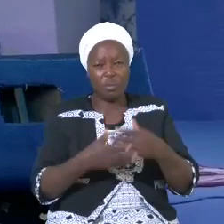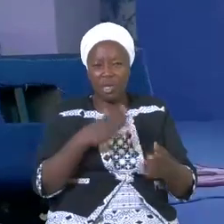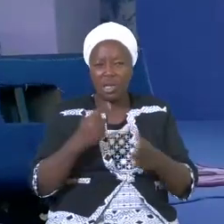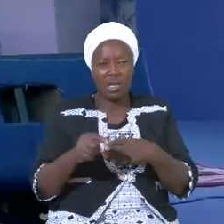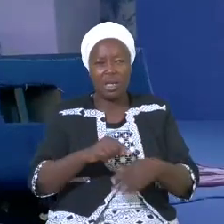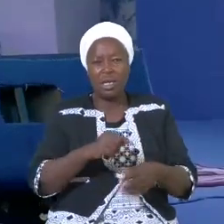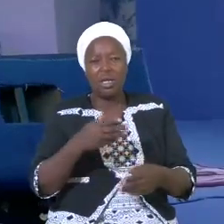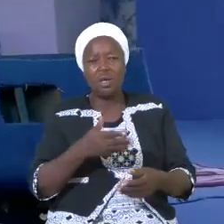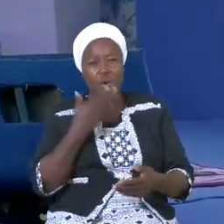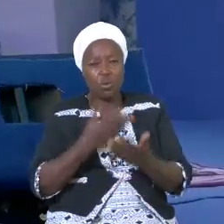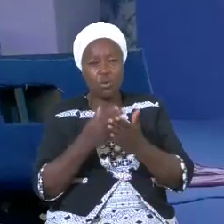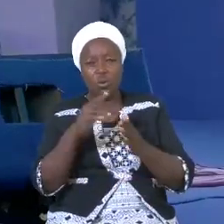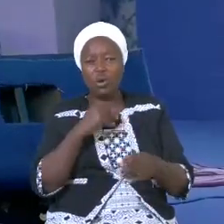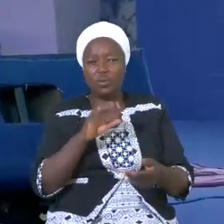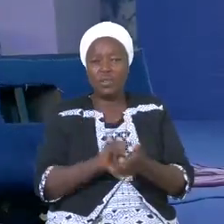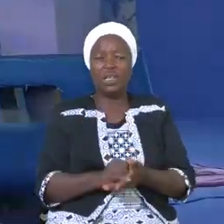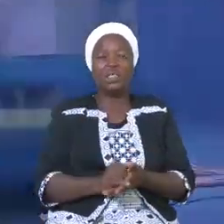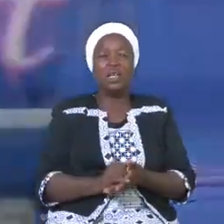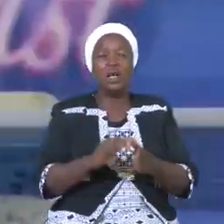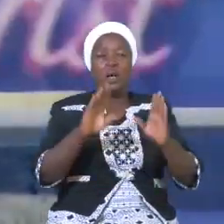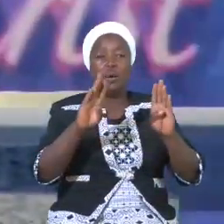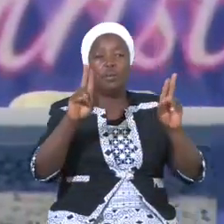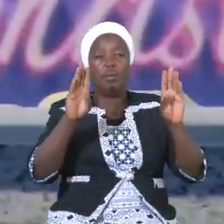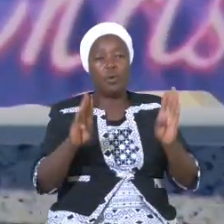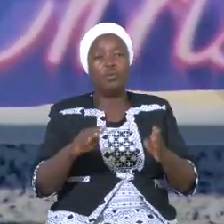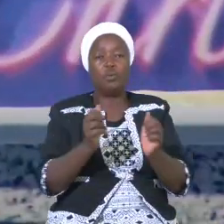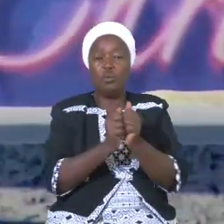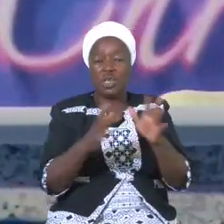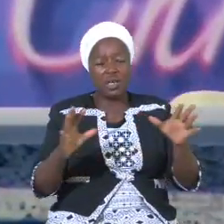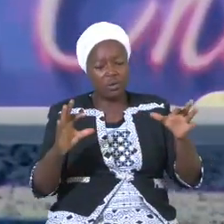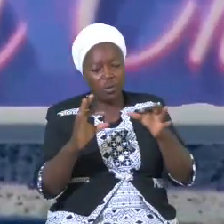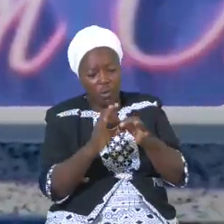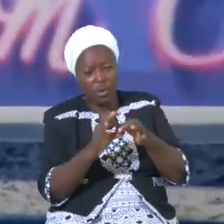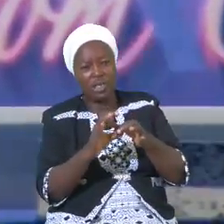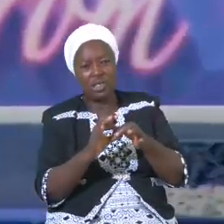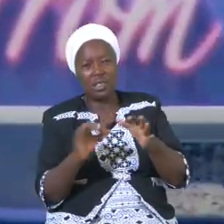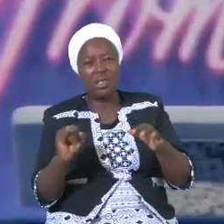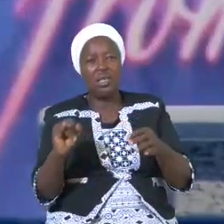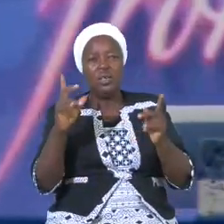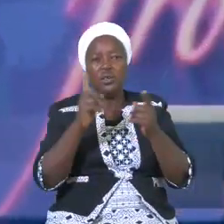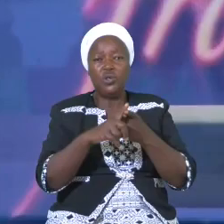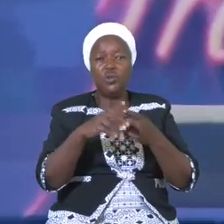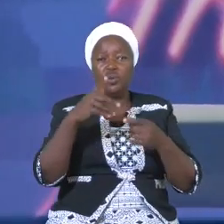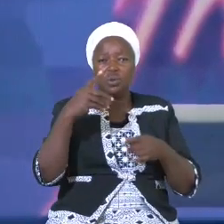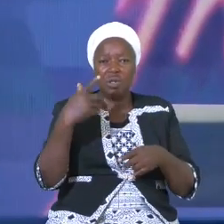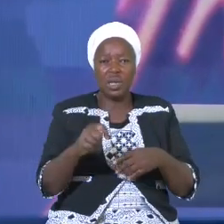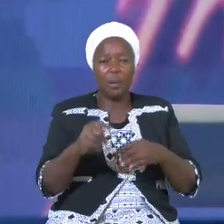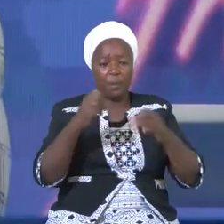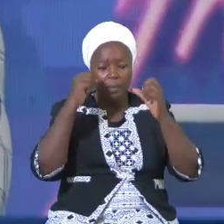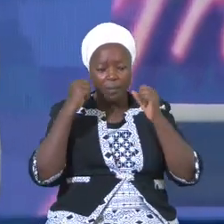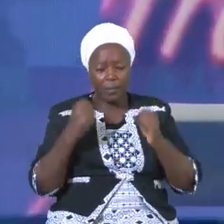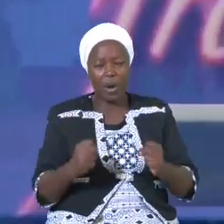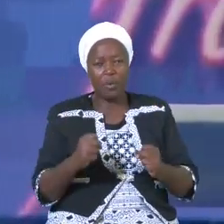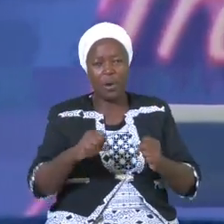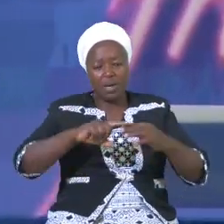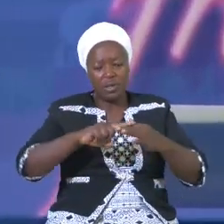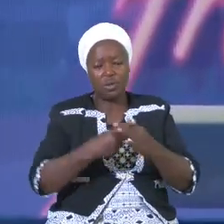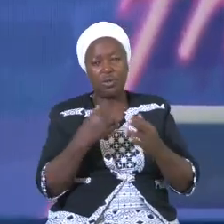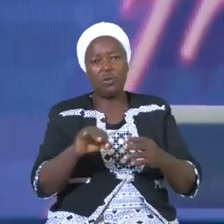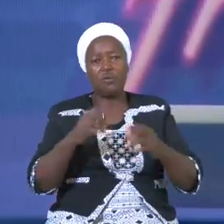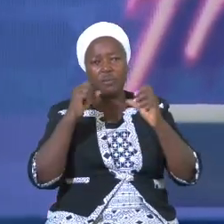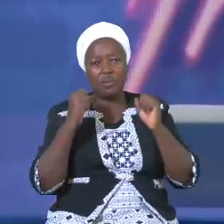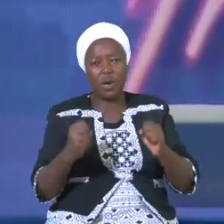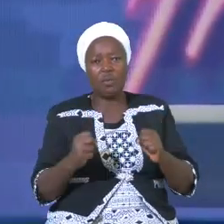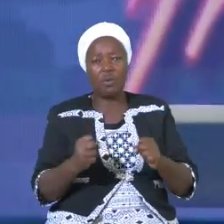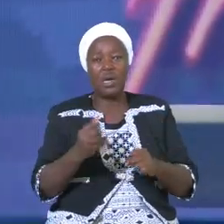of that board without connecting to the power source of power there will be